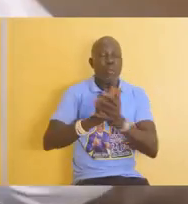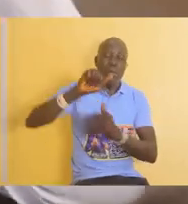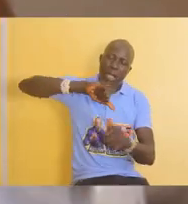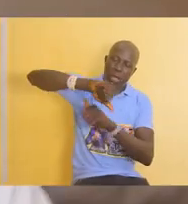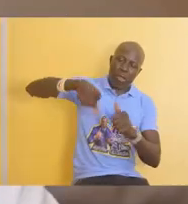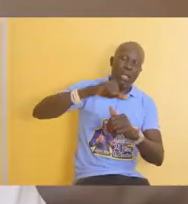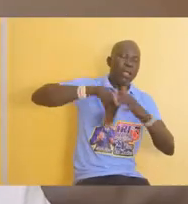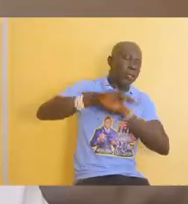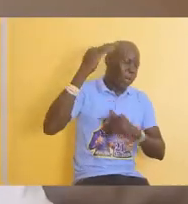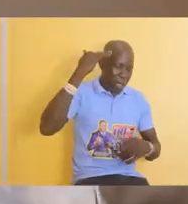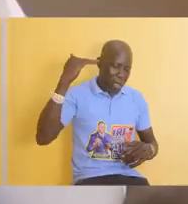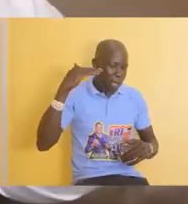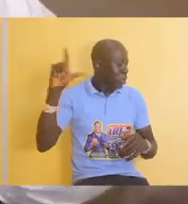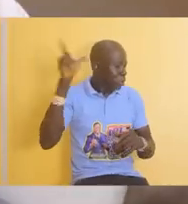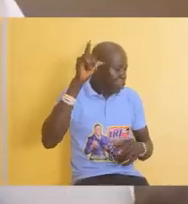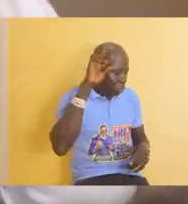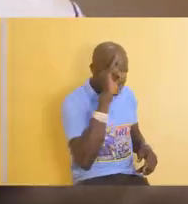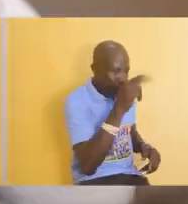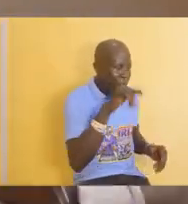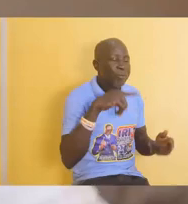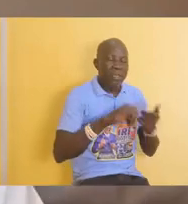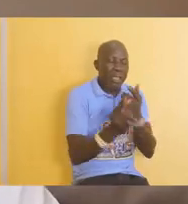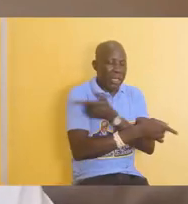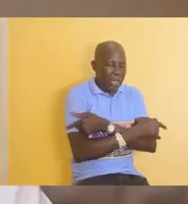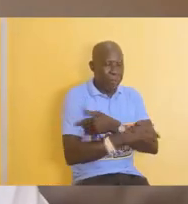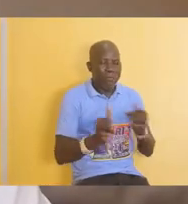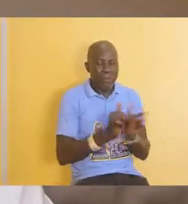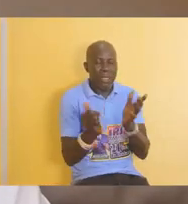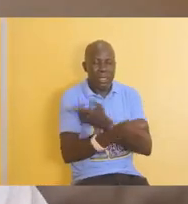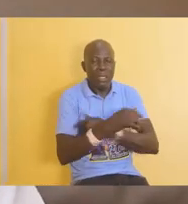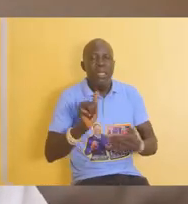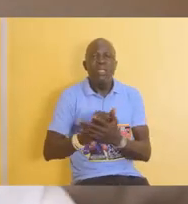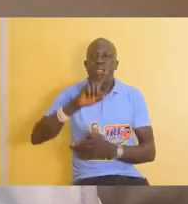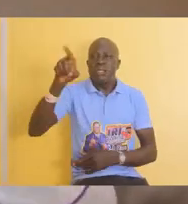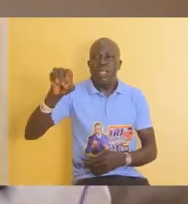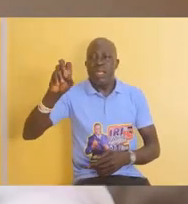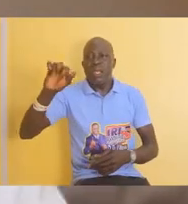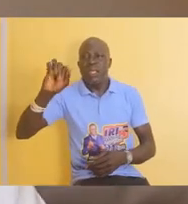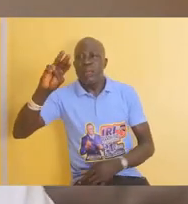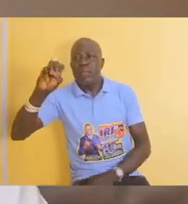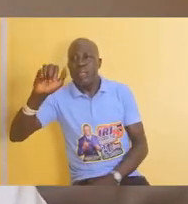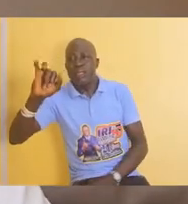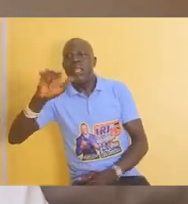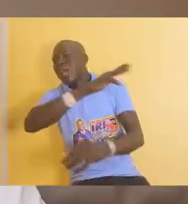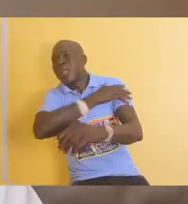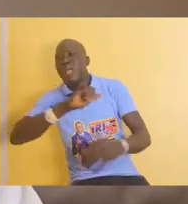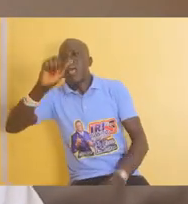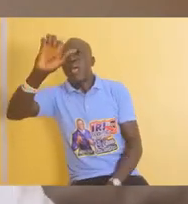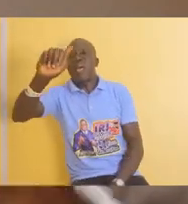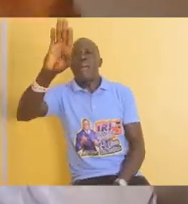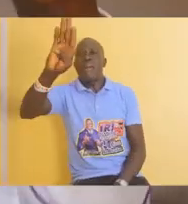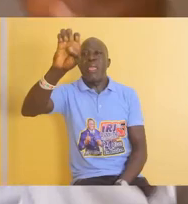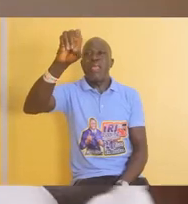of his anointing upon my head. Listen to me. Your daughter, Daddy, Shadrach, Meshach, and